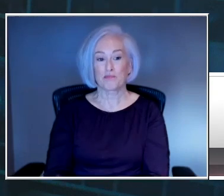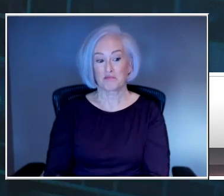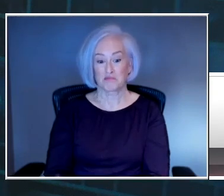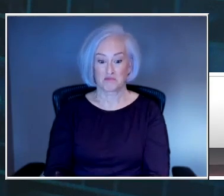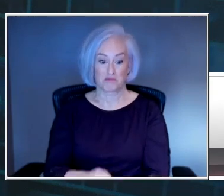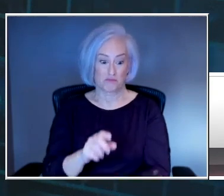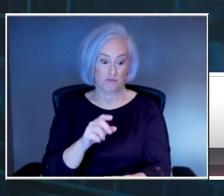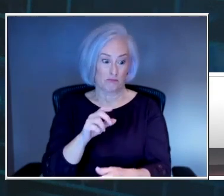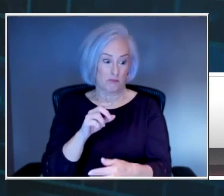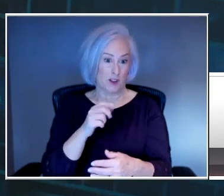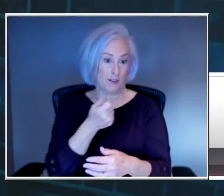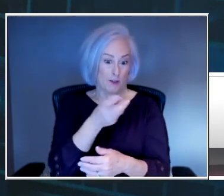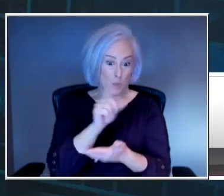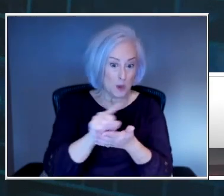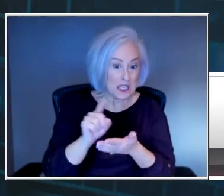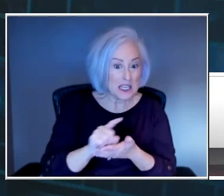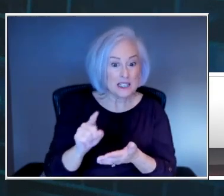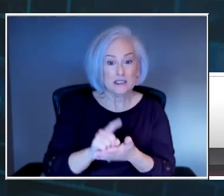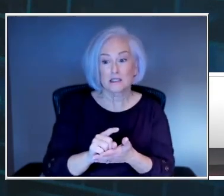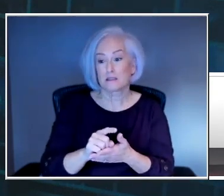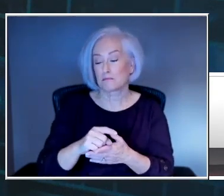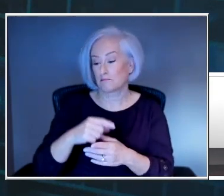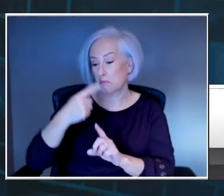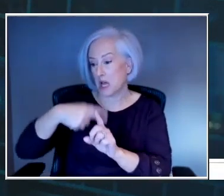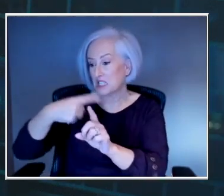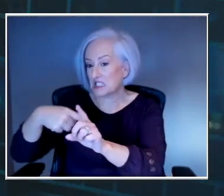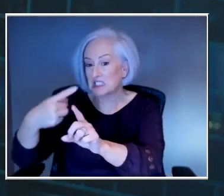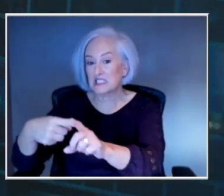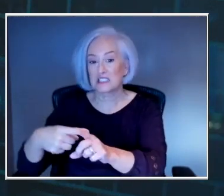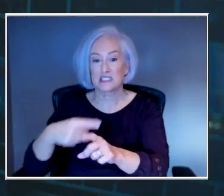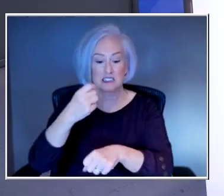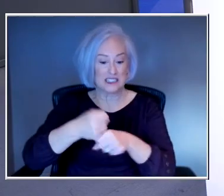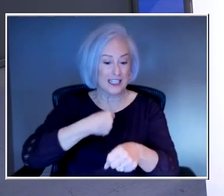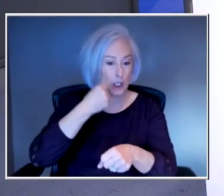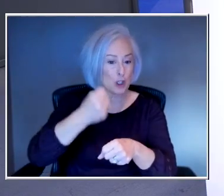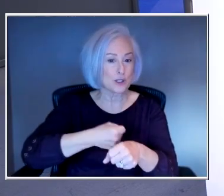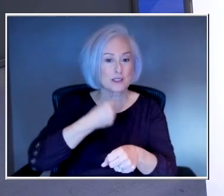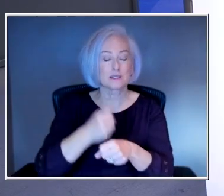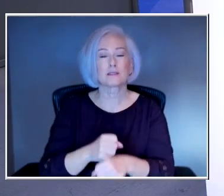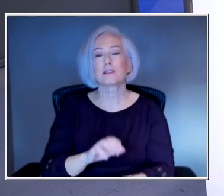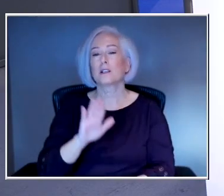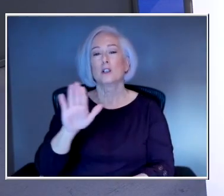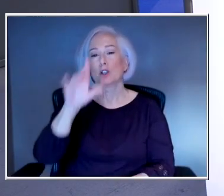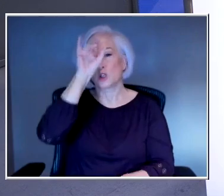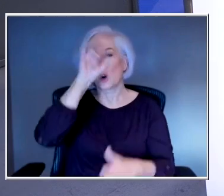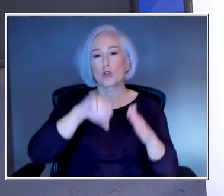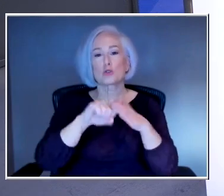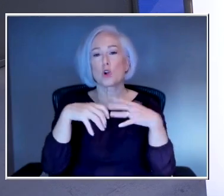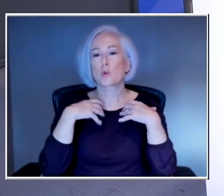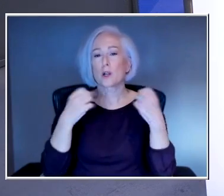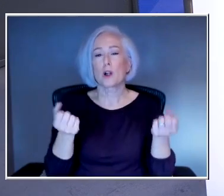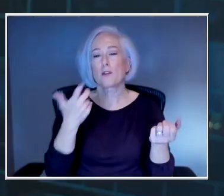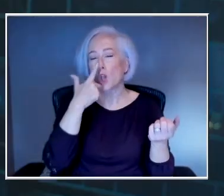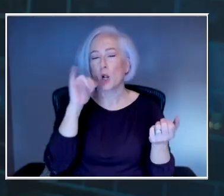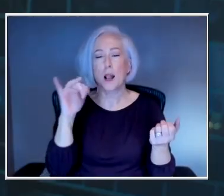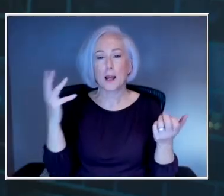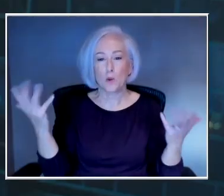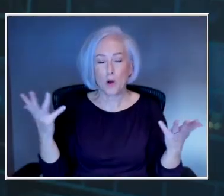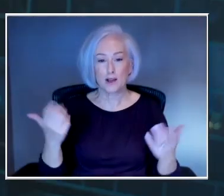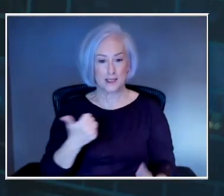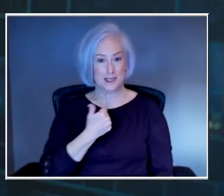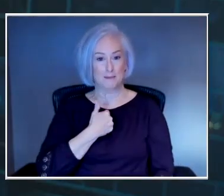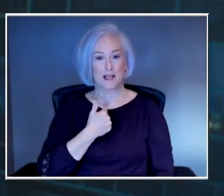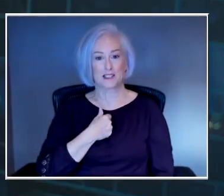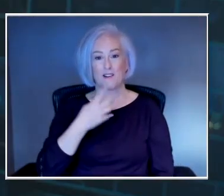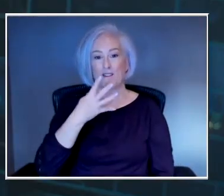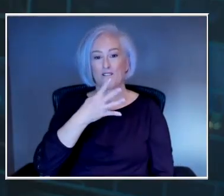few months to several years. What was your stroke recovery like? So my stroke. So I am 4.5 years out of